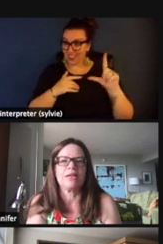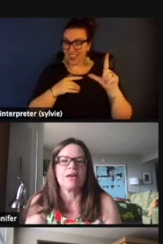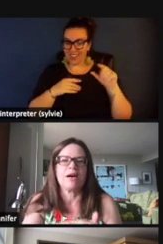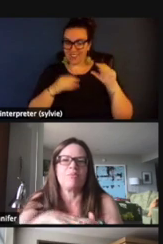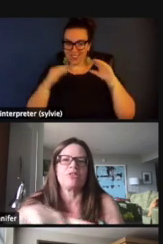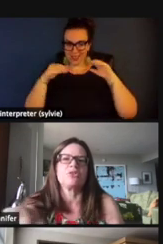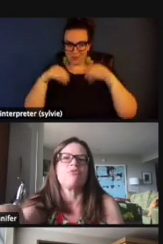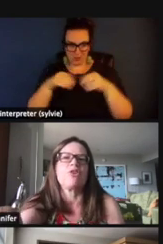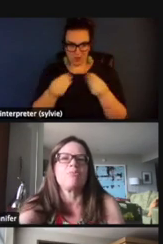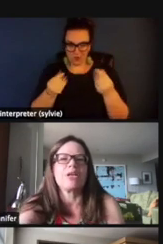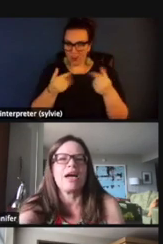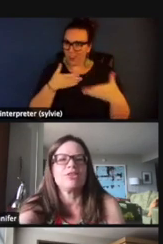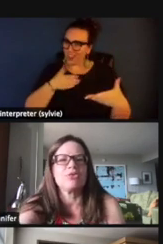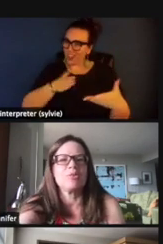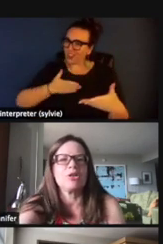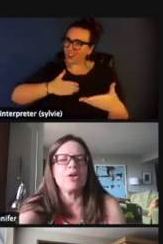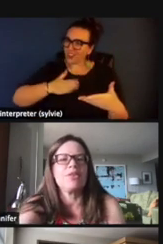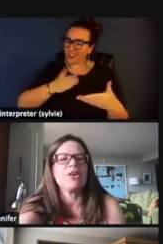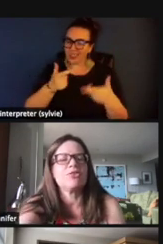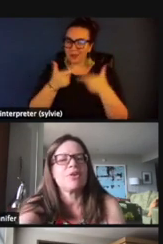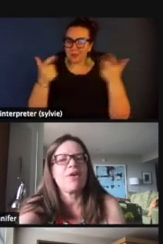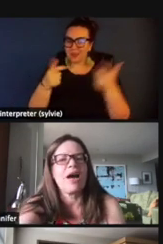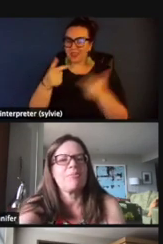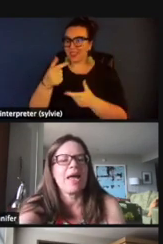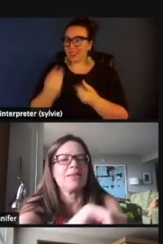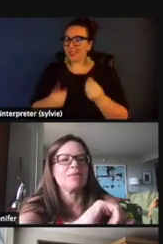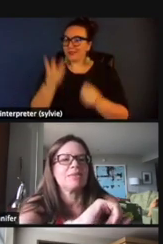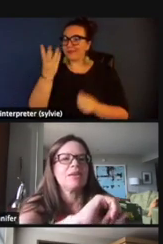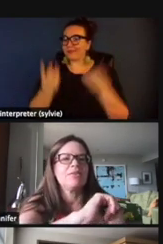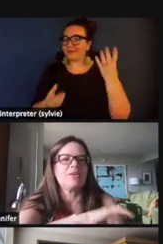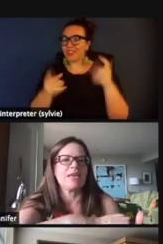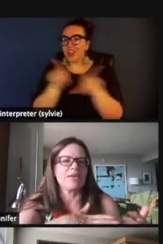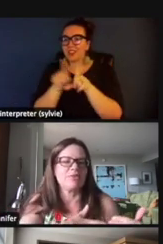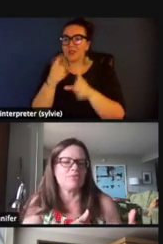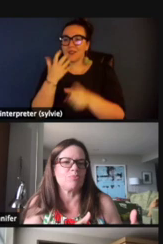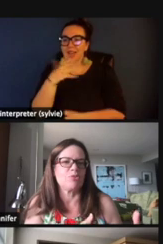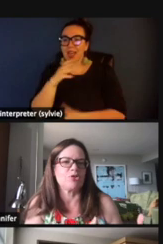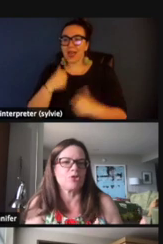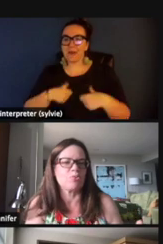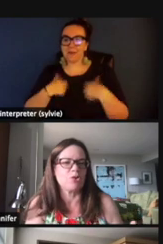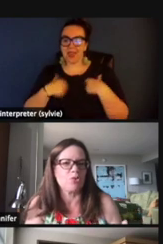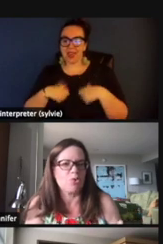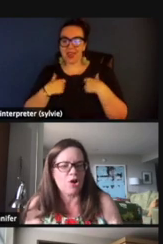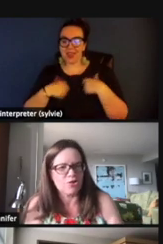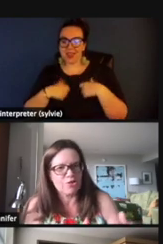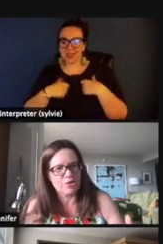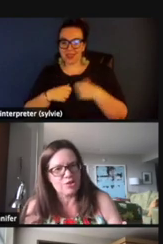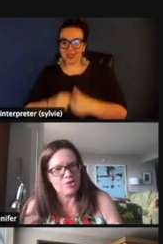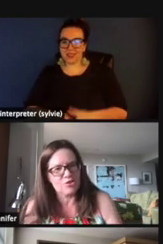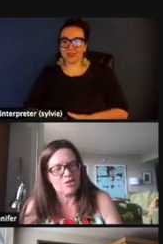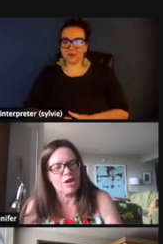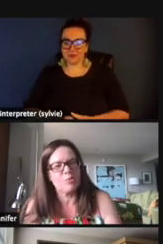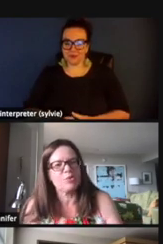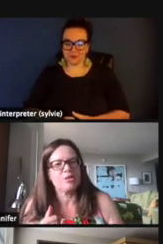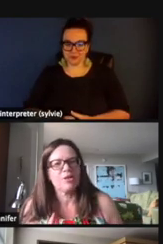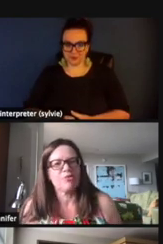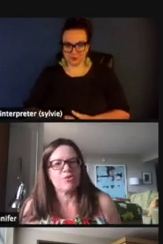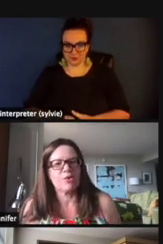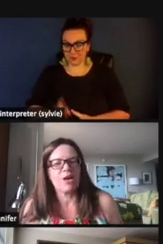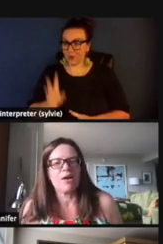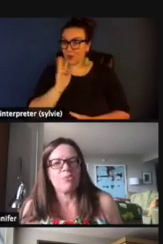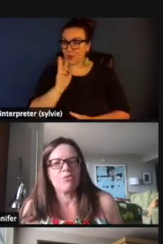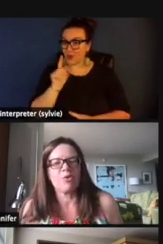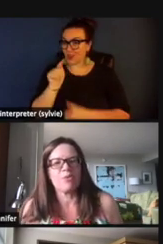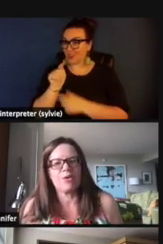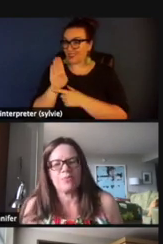cook it. This is a very big geyser in the middle, and then they also have hot baths that they can put the water into the tubs from